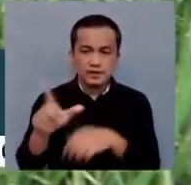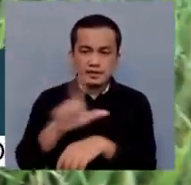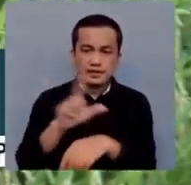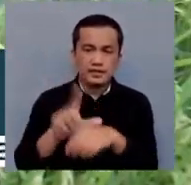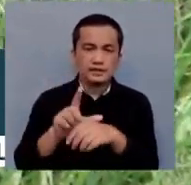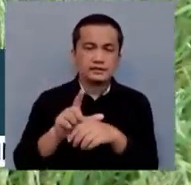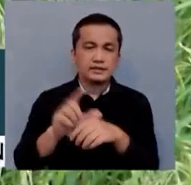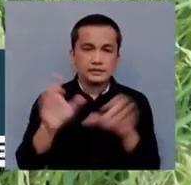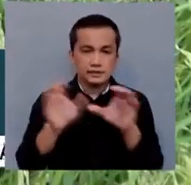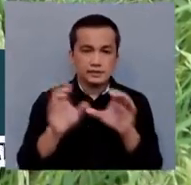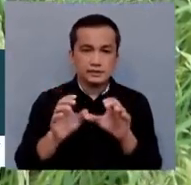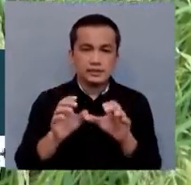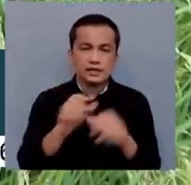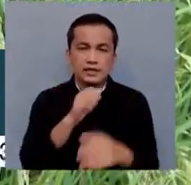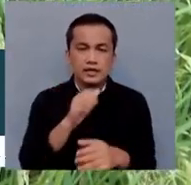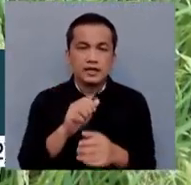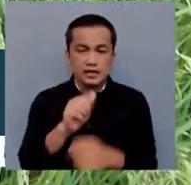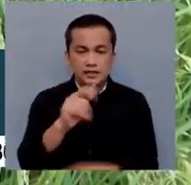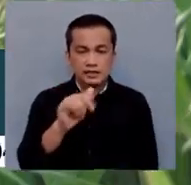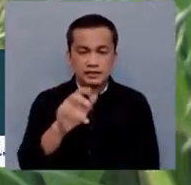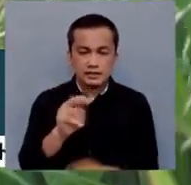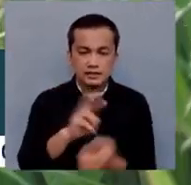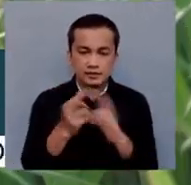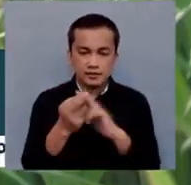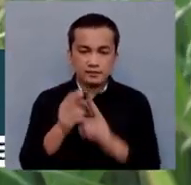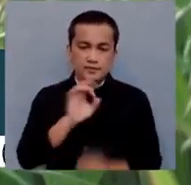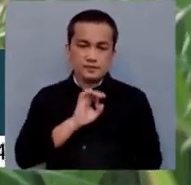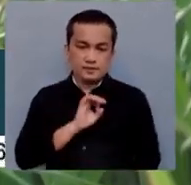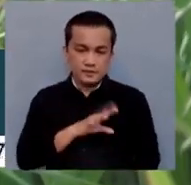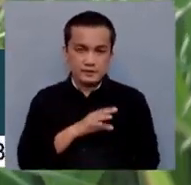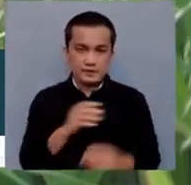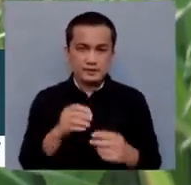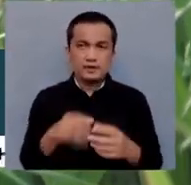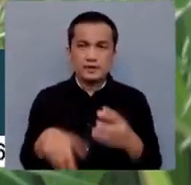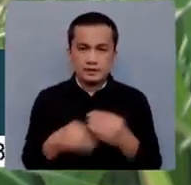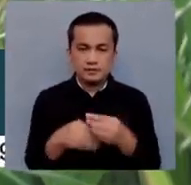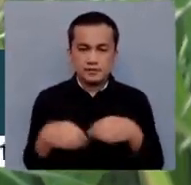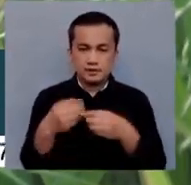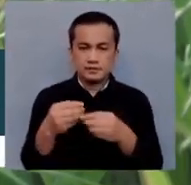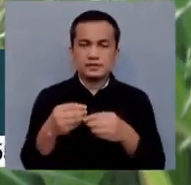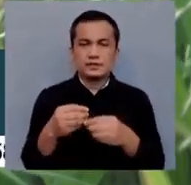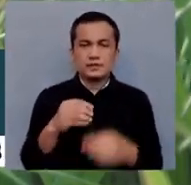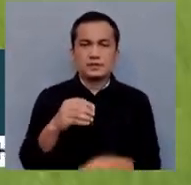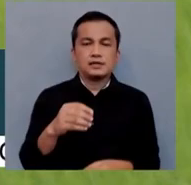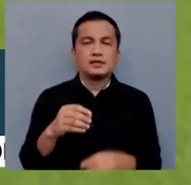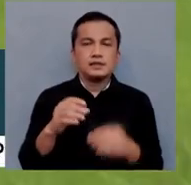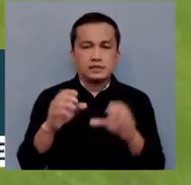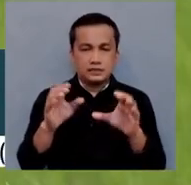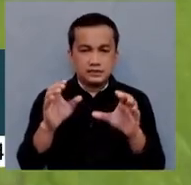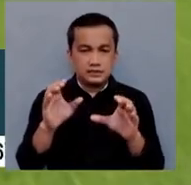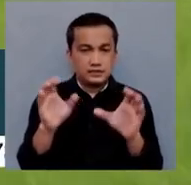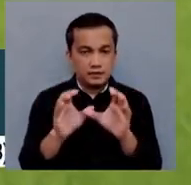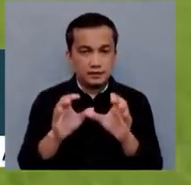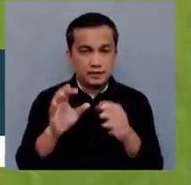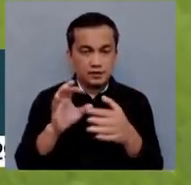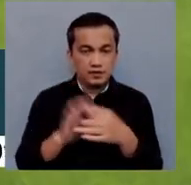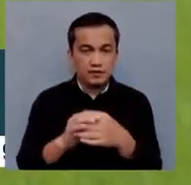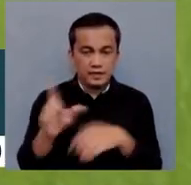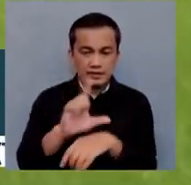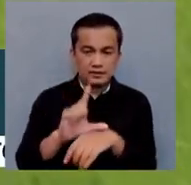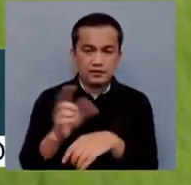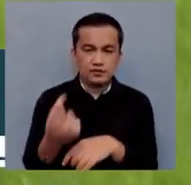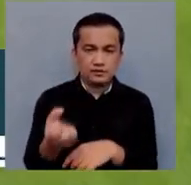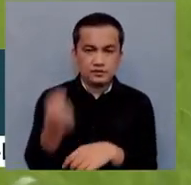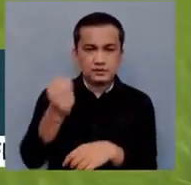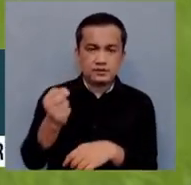reform beneficiaries, aside from providing a certificate of land ownership award. He also plans to hire a data